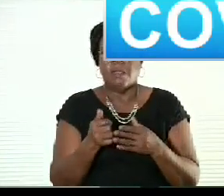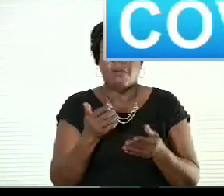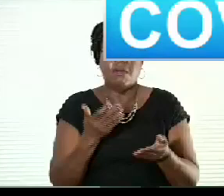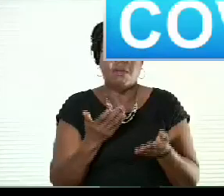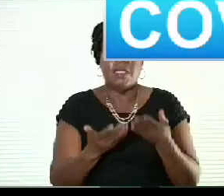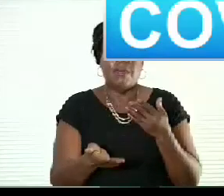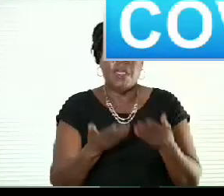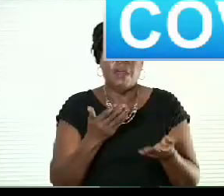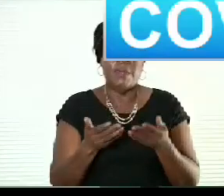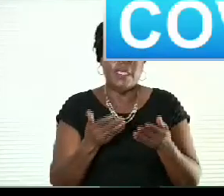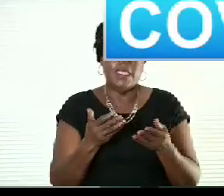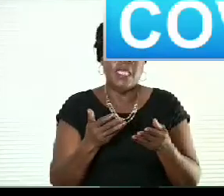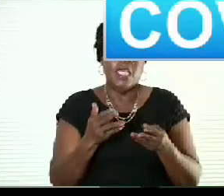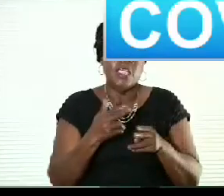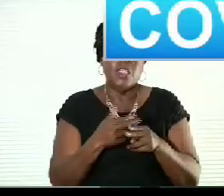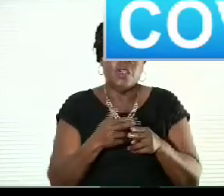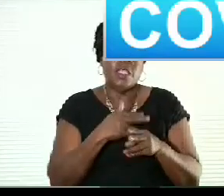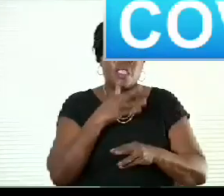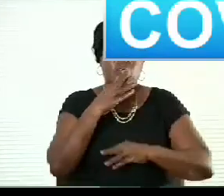global shortages.